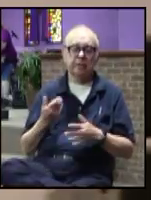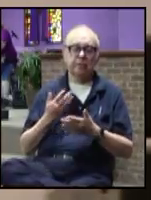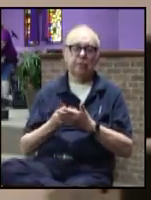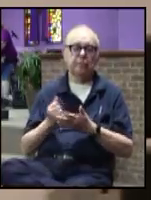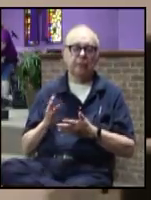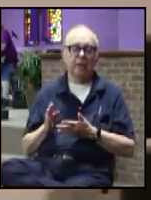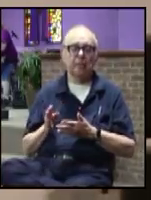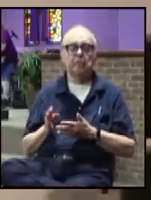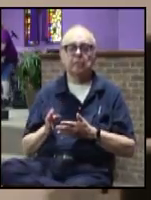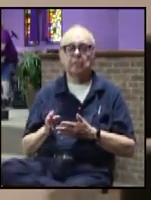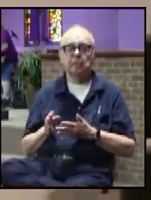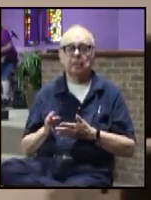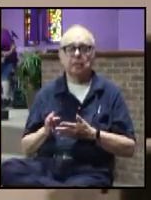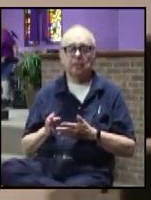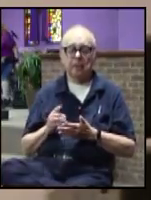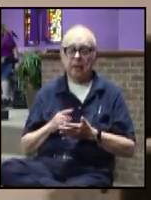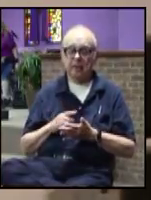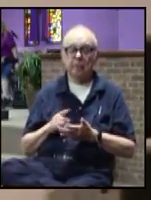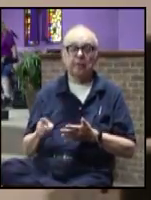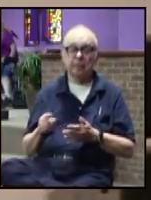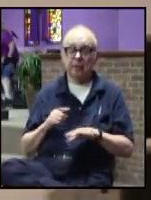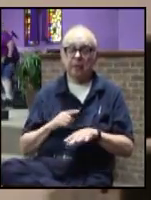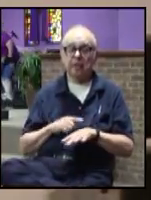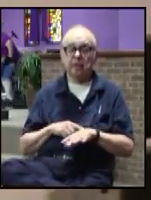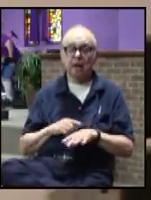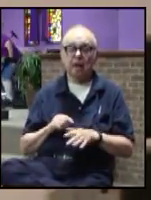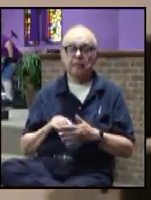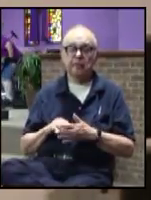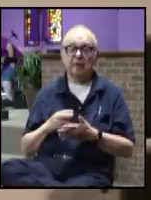great job. But there are times, man, I failed.